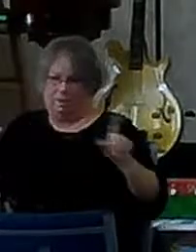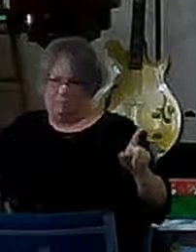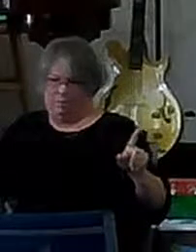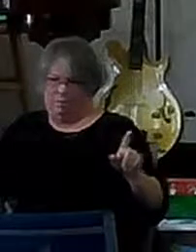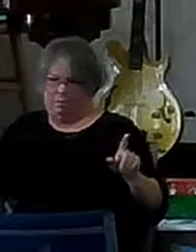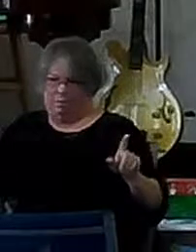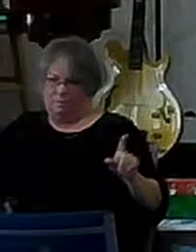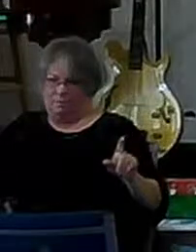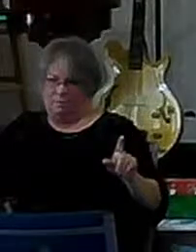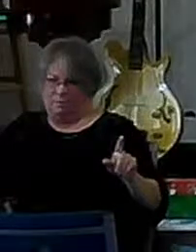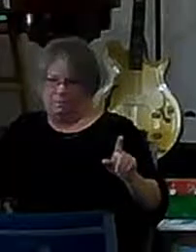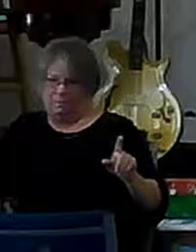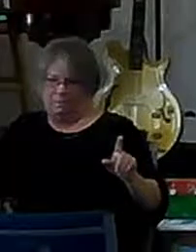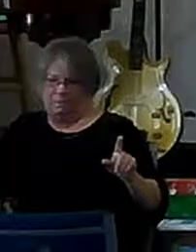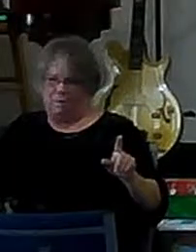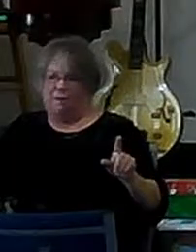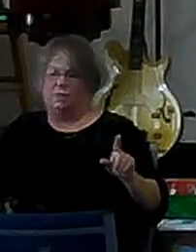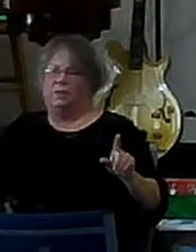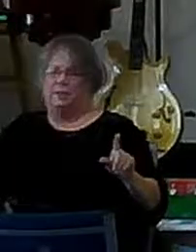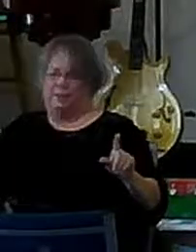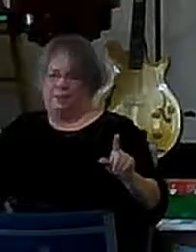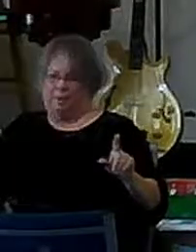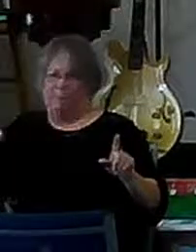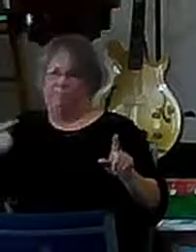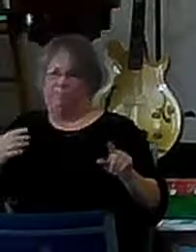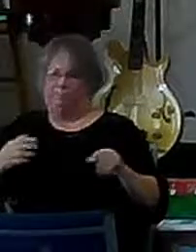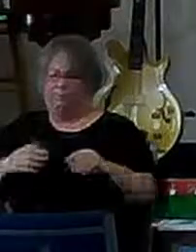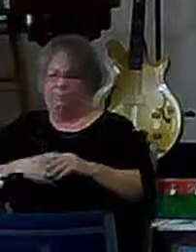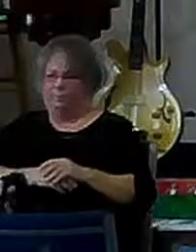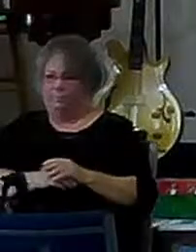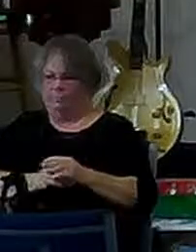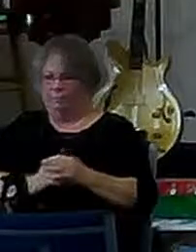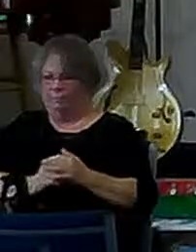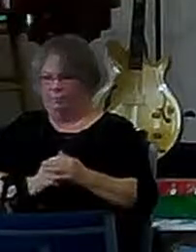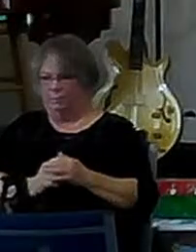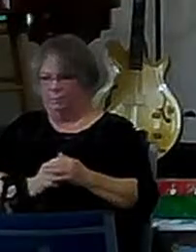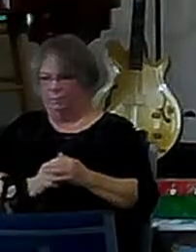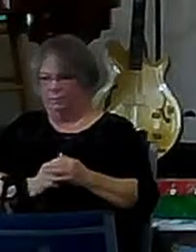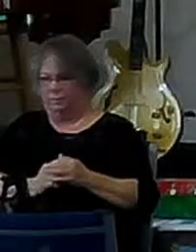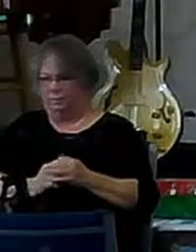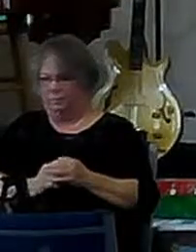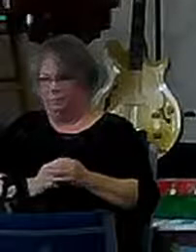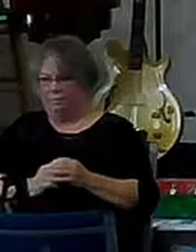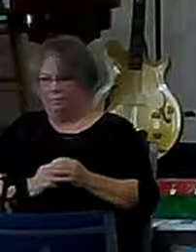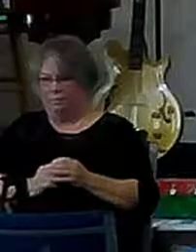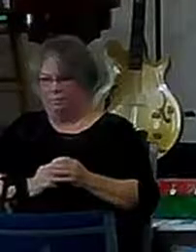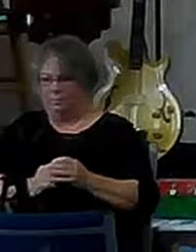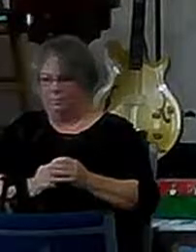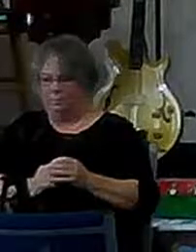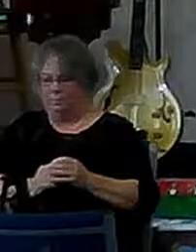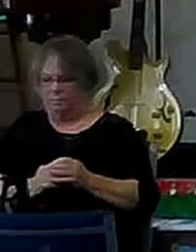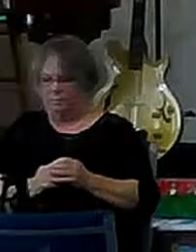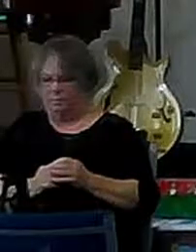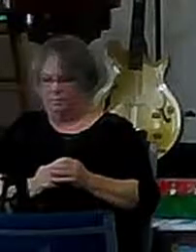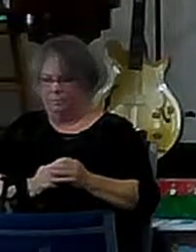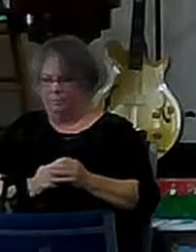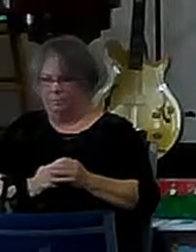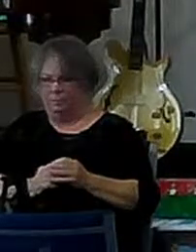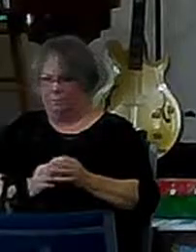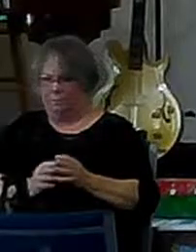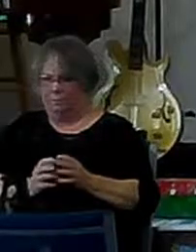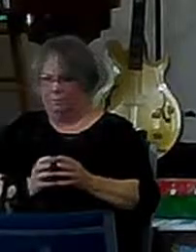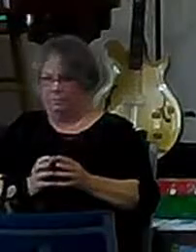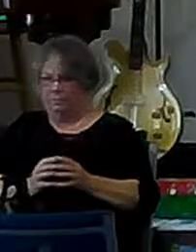This God who sort of in an evolutionary way has evolved up into exaltation, so that now